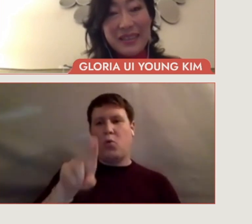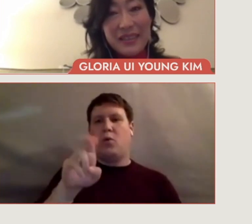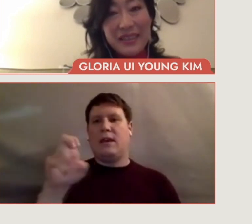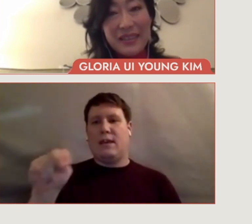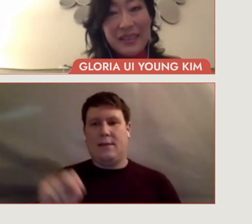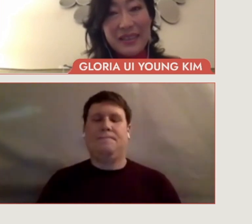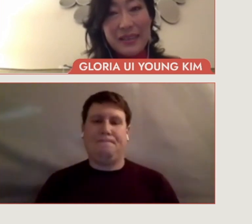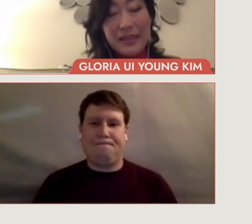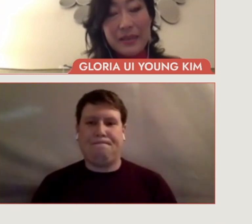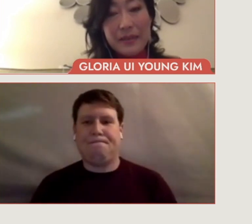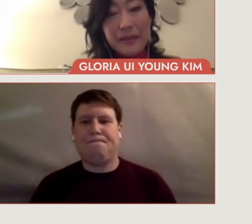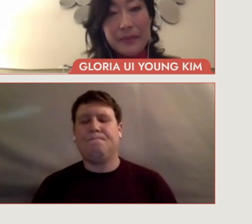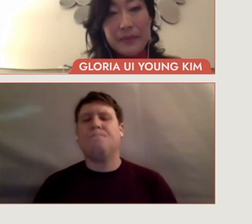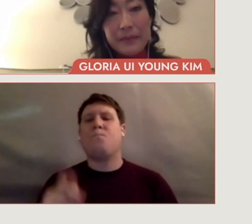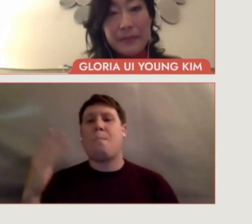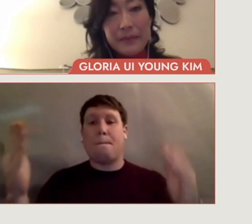We have another question. So,